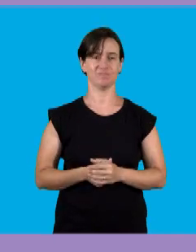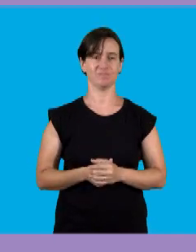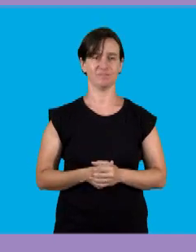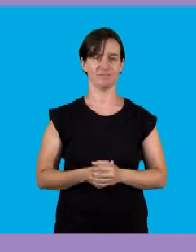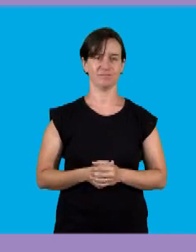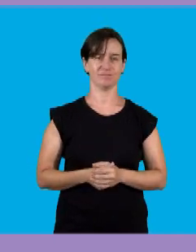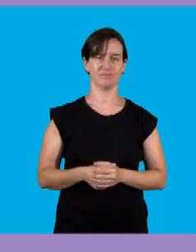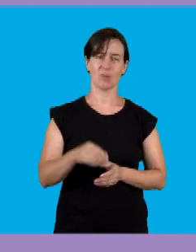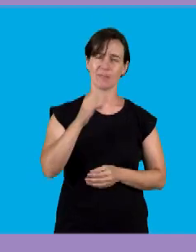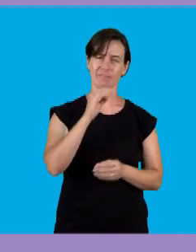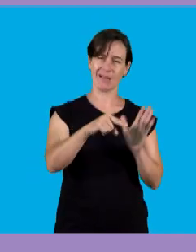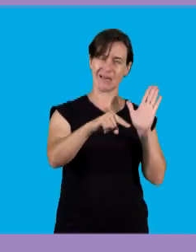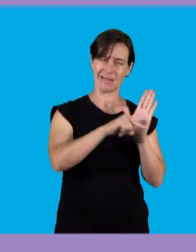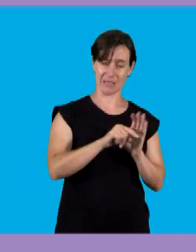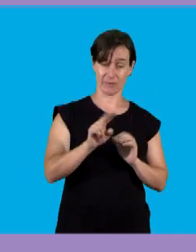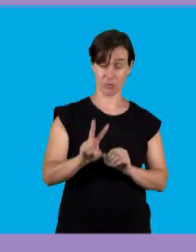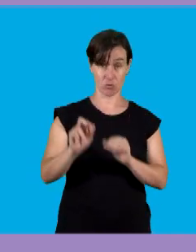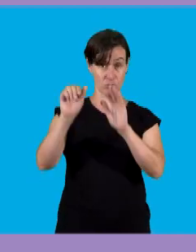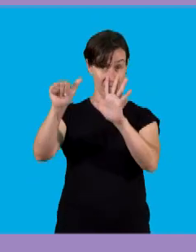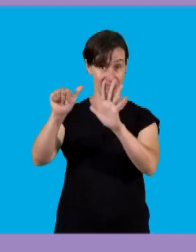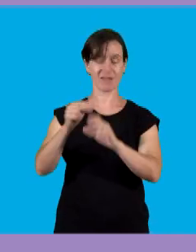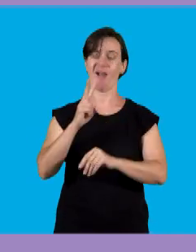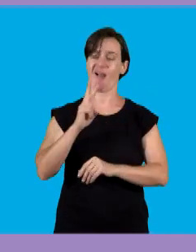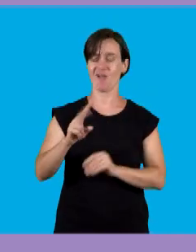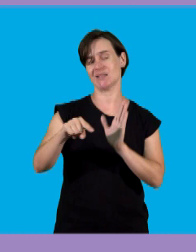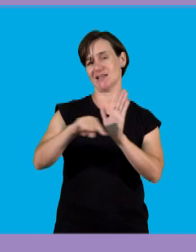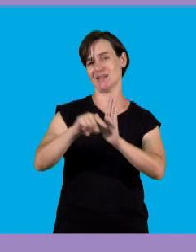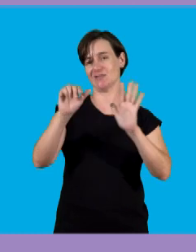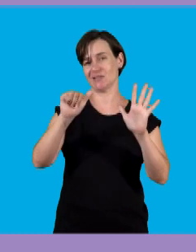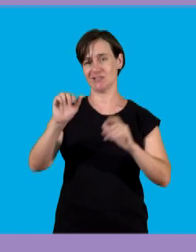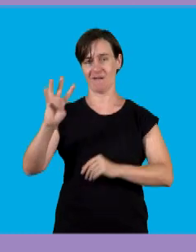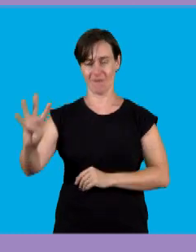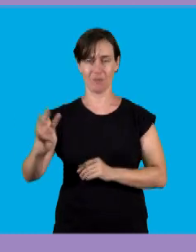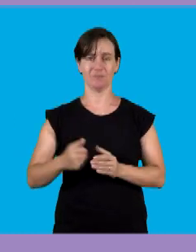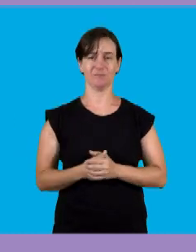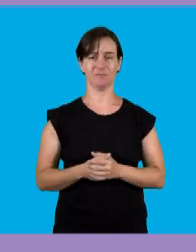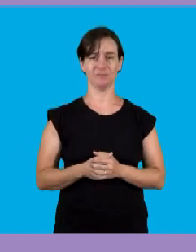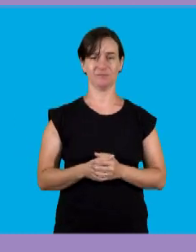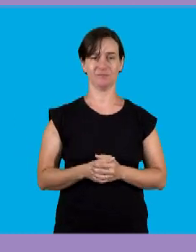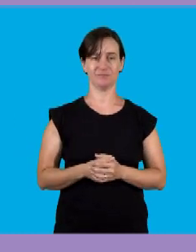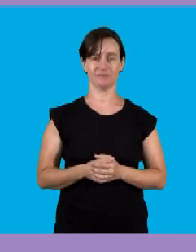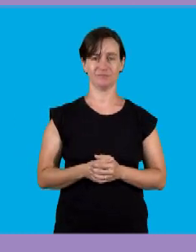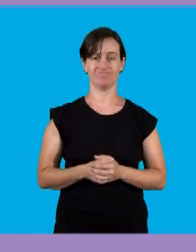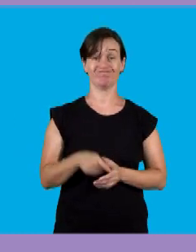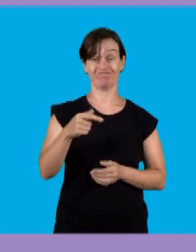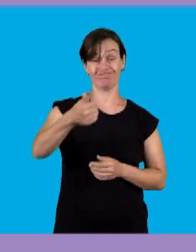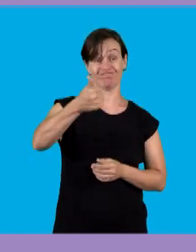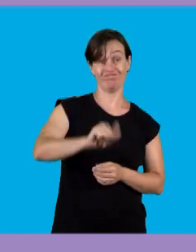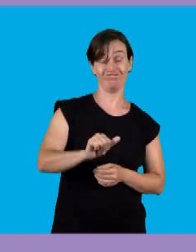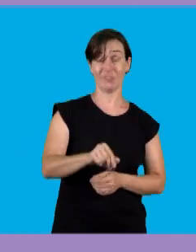a negative 2 exponent 6 will give us a negative 64. Let's look at